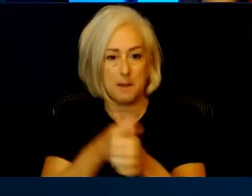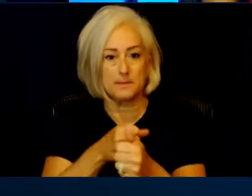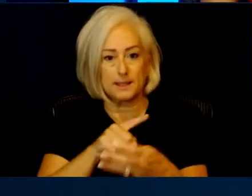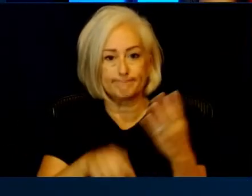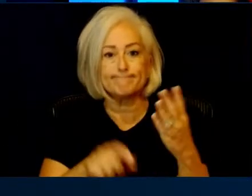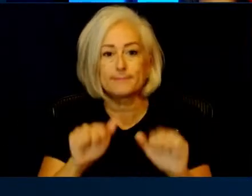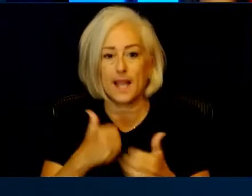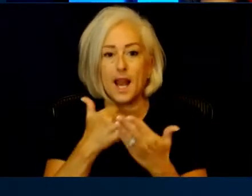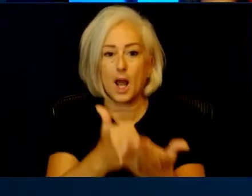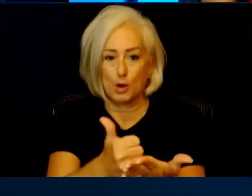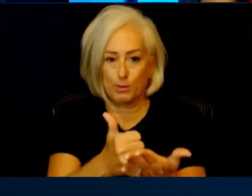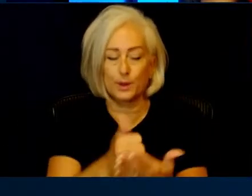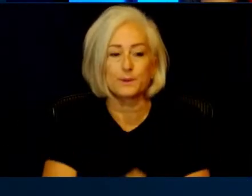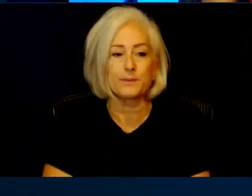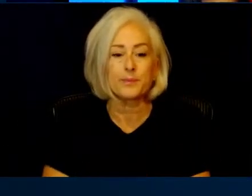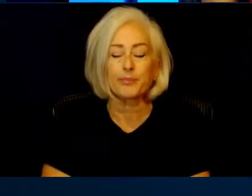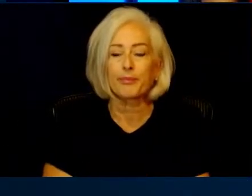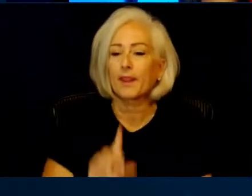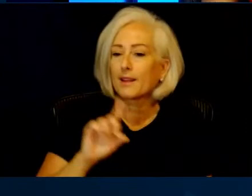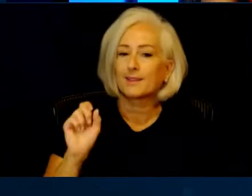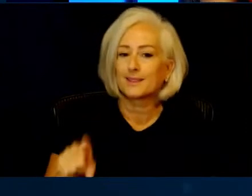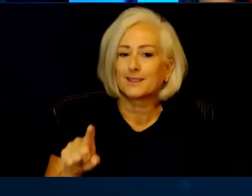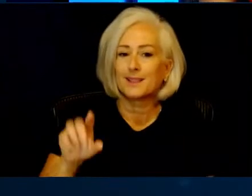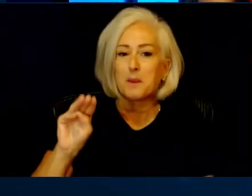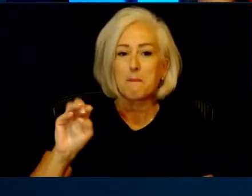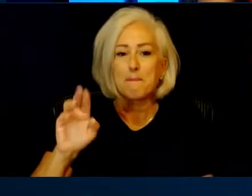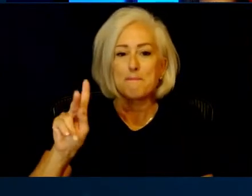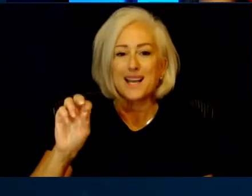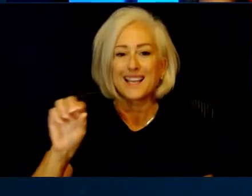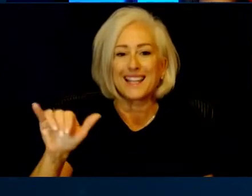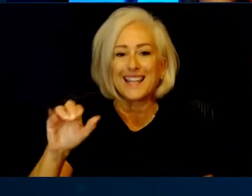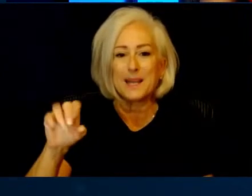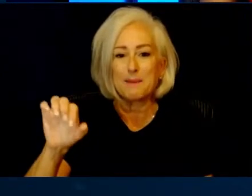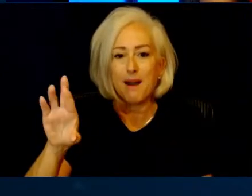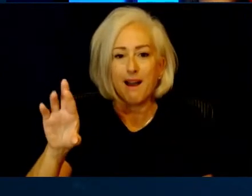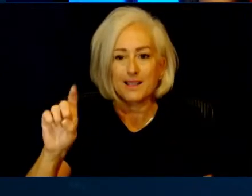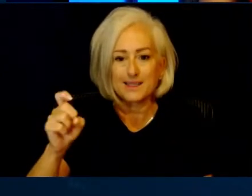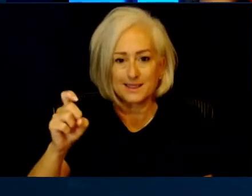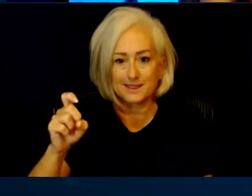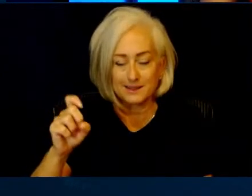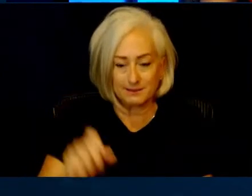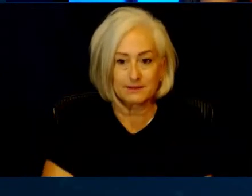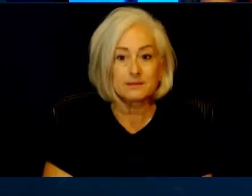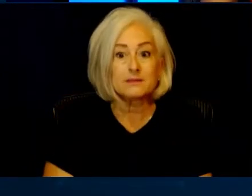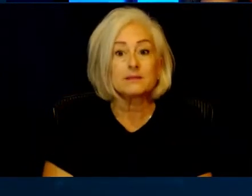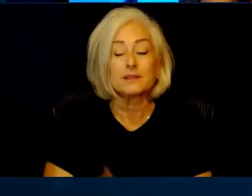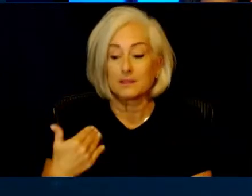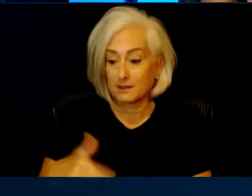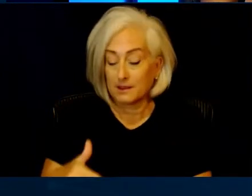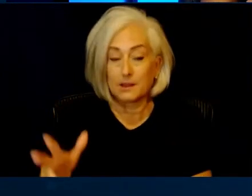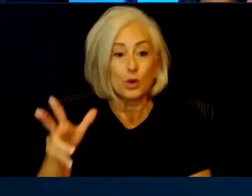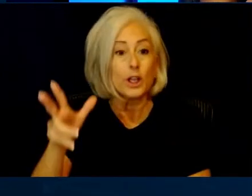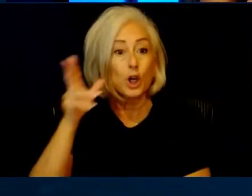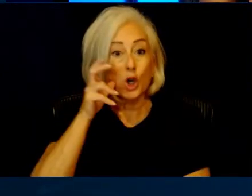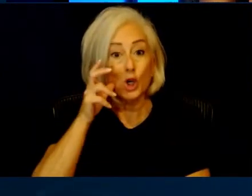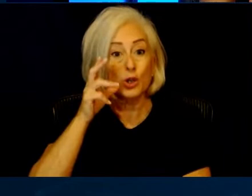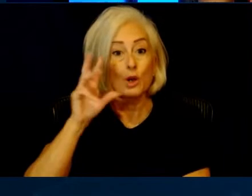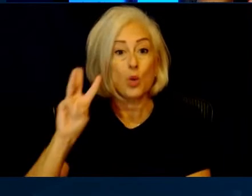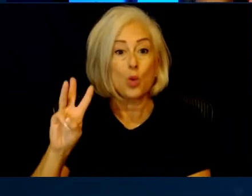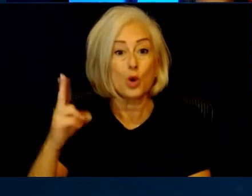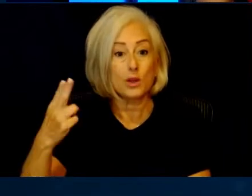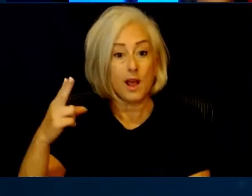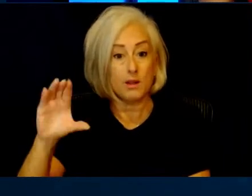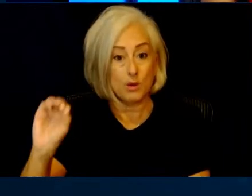you about monkeypox. This is news that broke over the weekend. The World Health Organization declared that